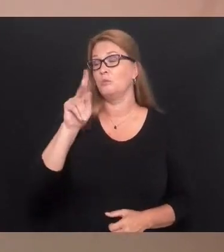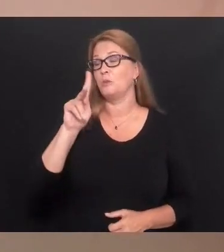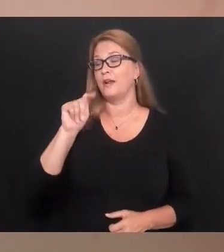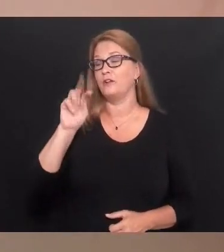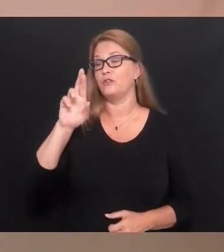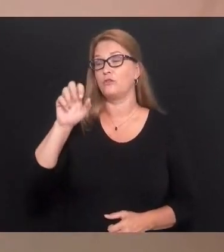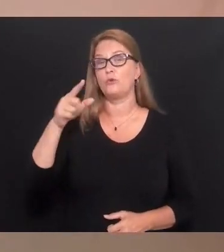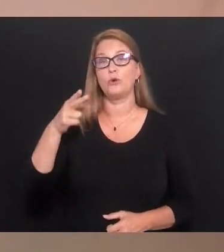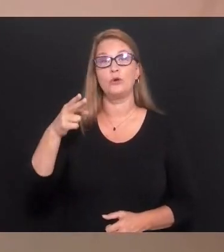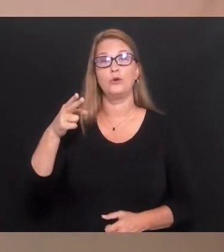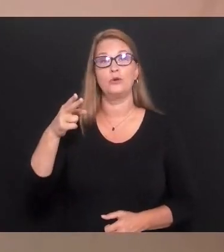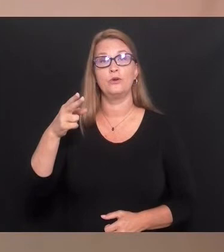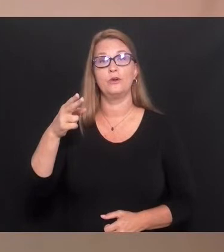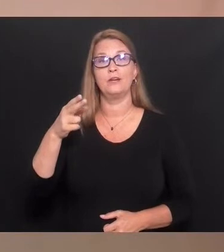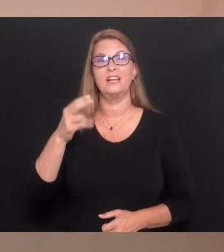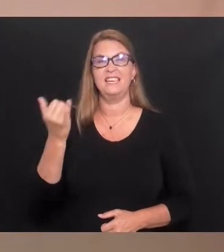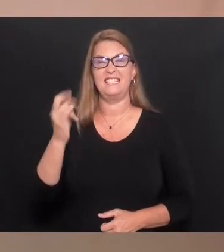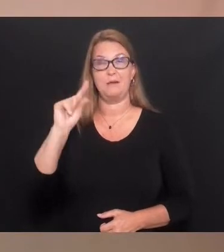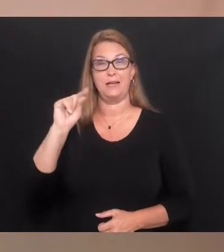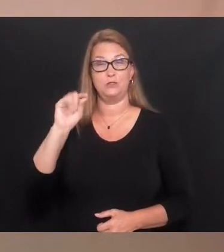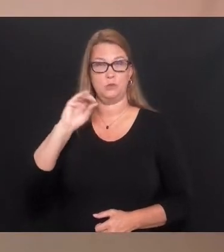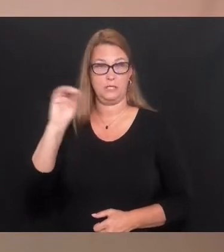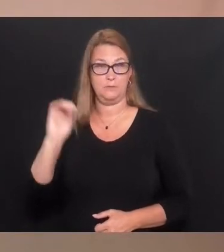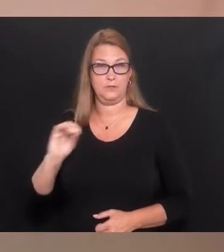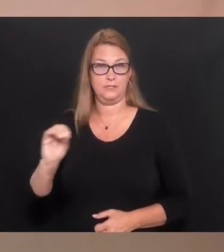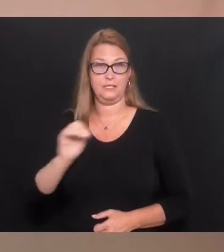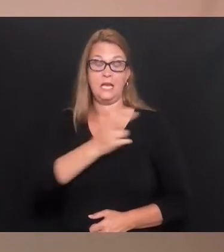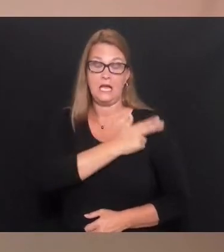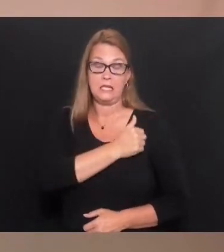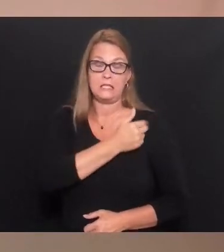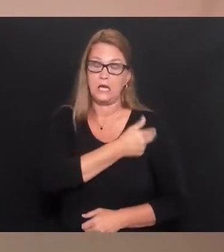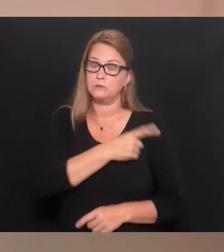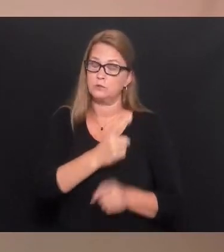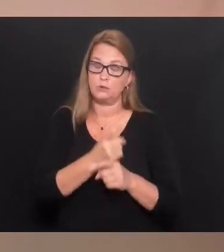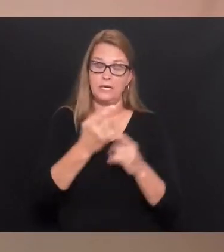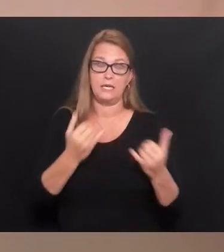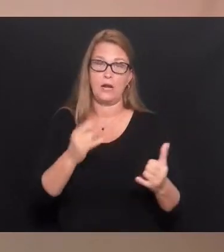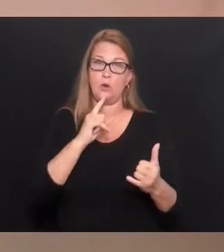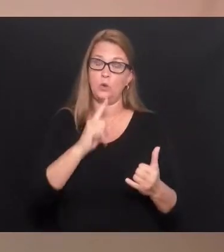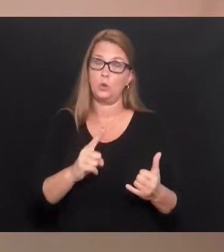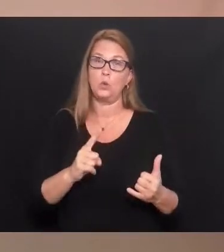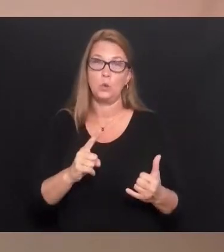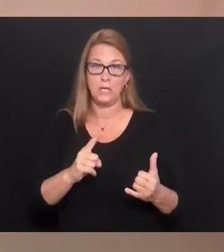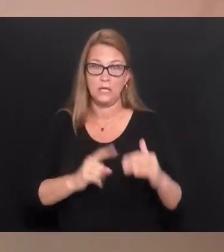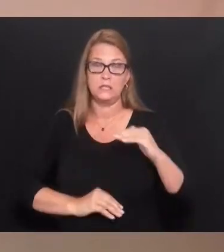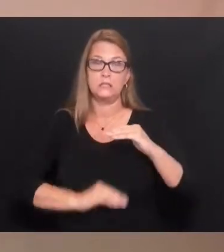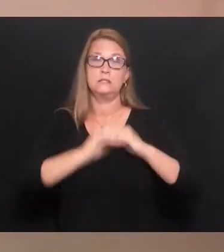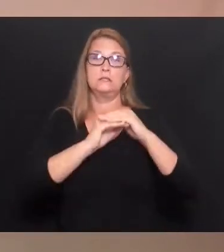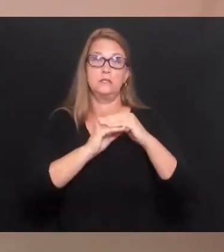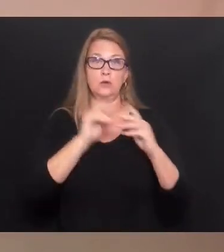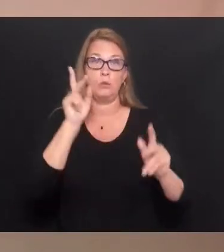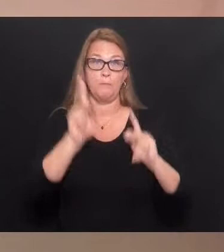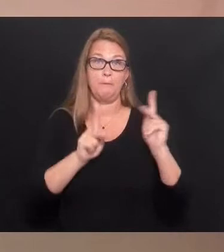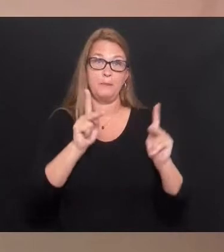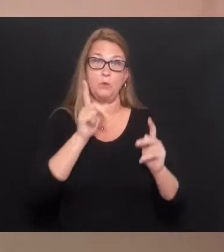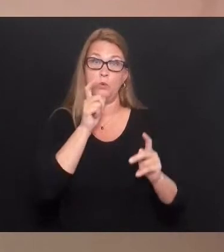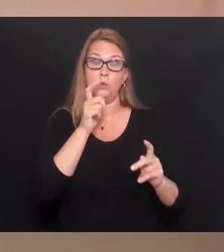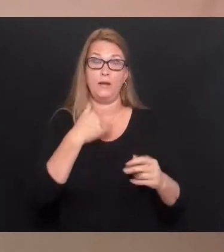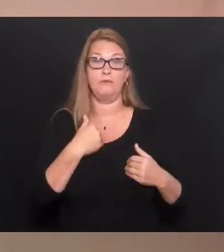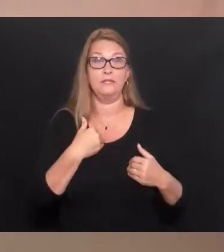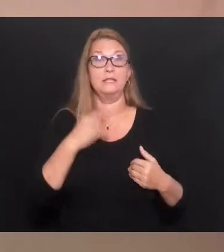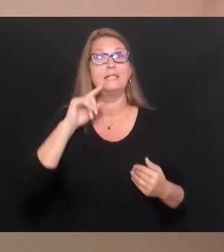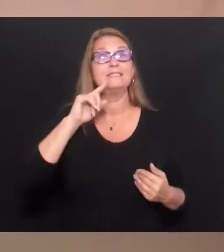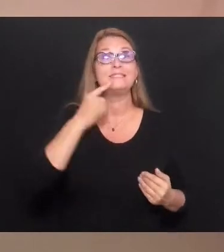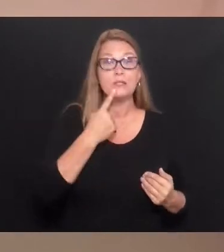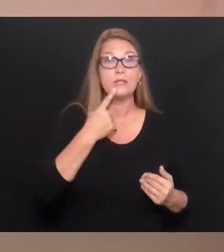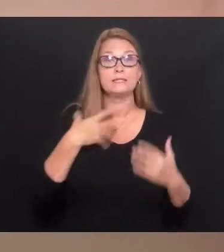the hospitals are primarily our older, more vulnerable citizens with vulnerable health issues. So we continue to